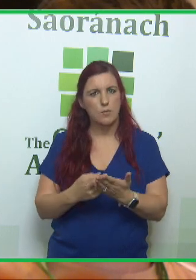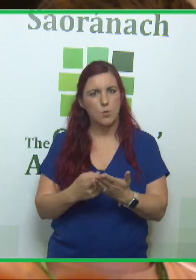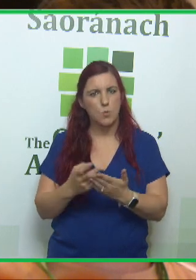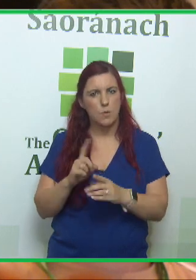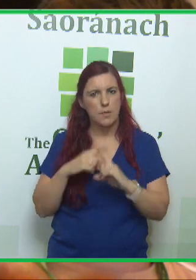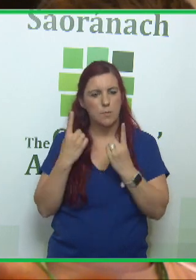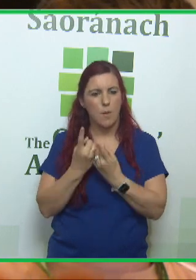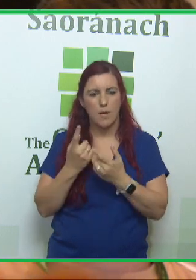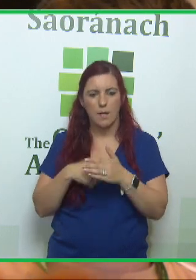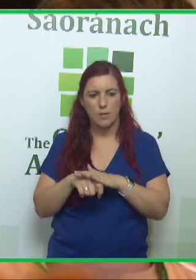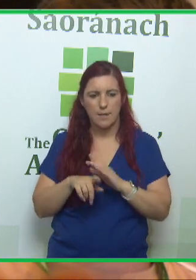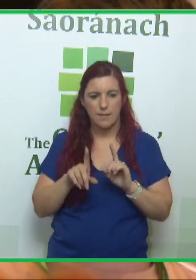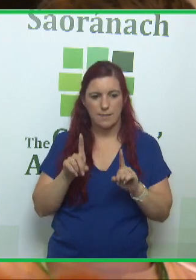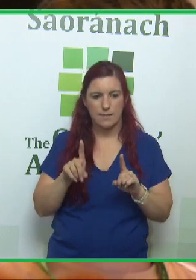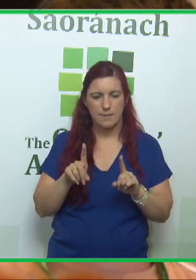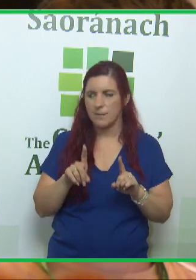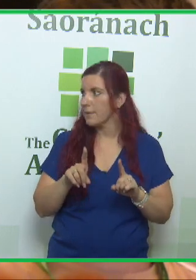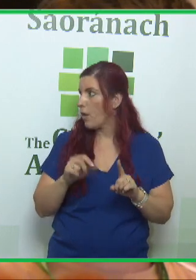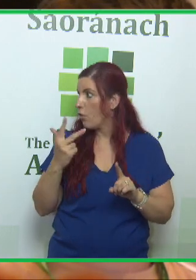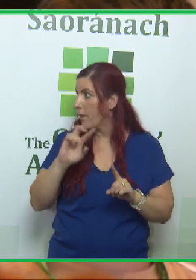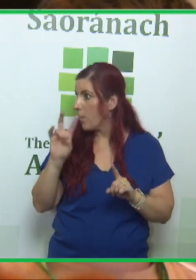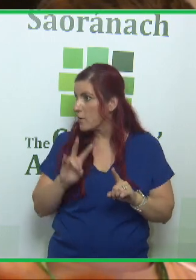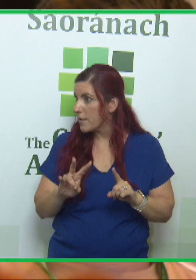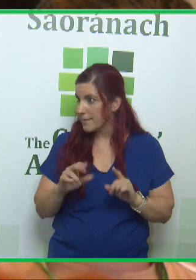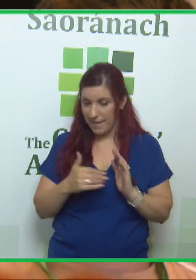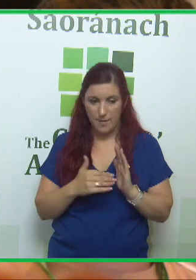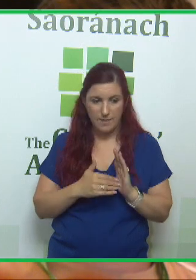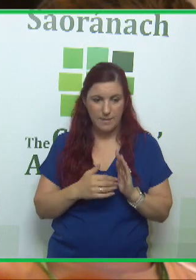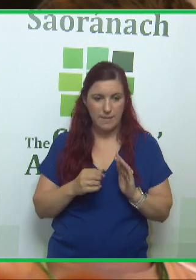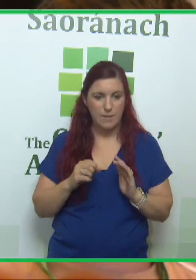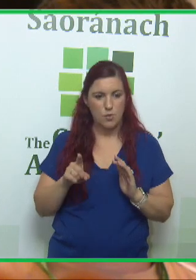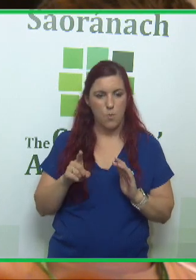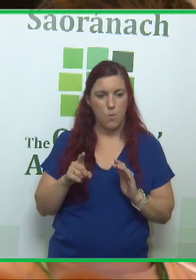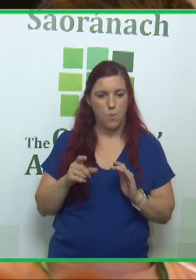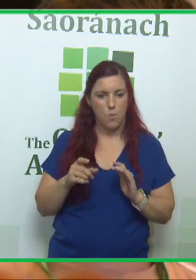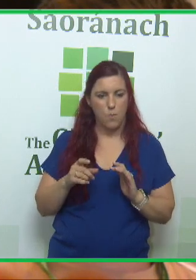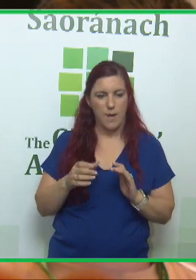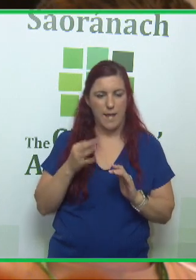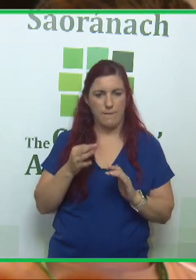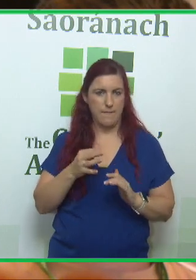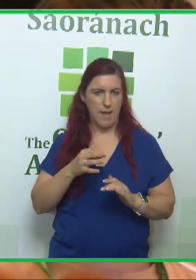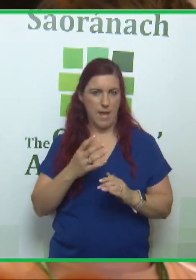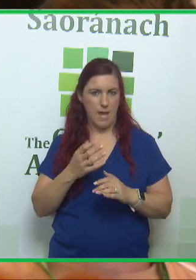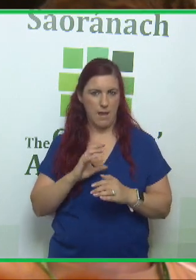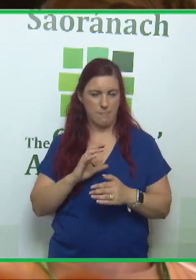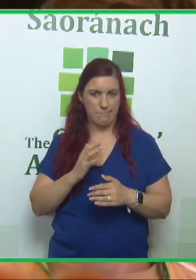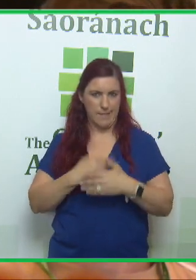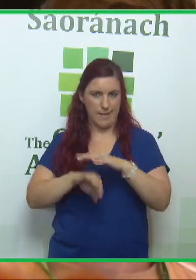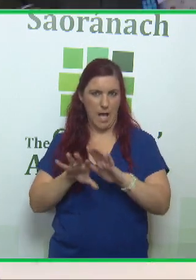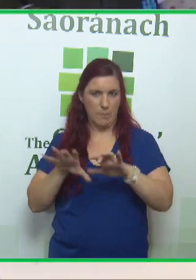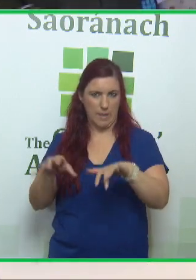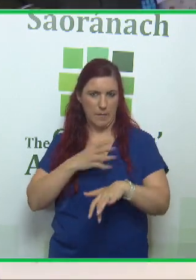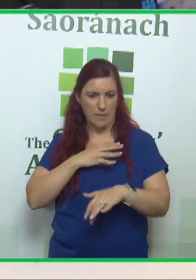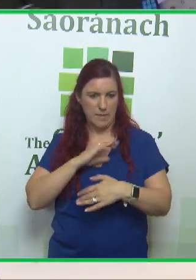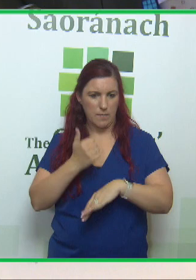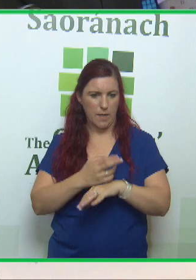Taoiseach. It's 3 questions, Ciara. Yeah, 3 questions. Sorry, the third, the Cabinet Committee. So if a Cabinet Committee can be set up, it can be disbanded. And I think